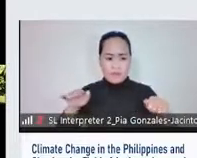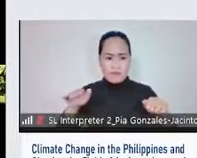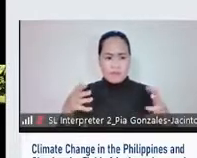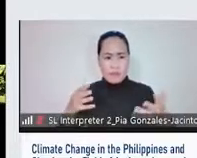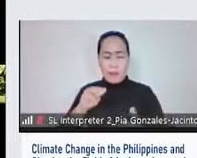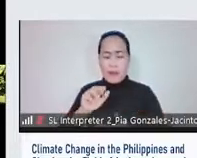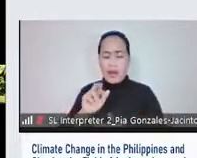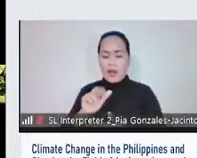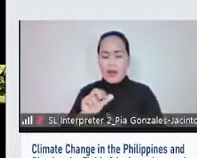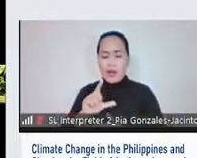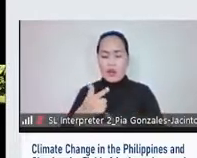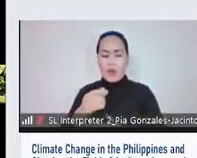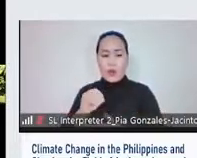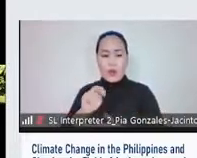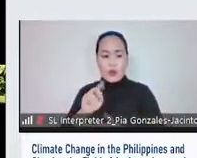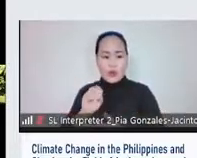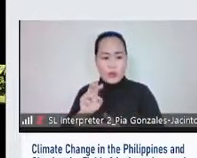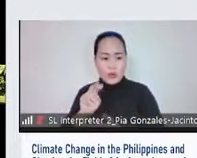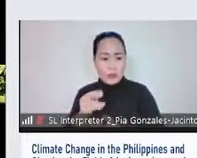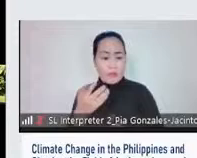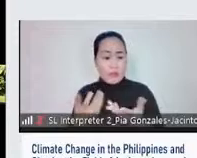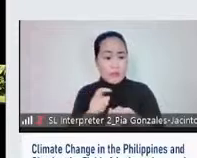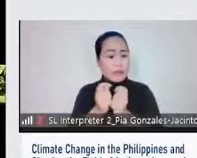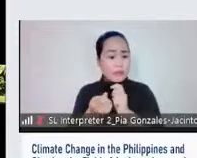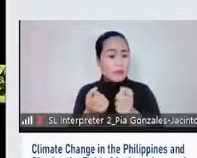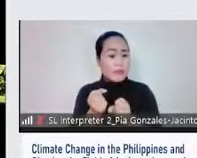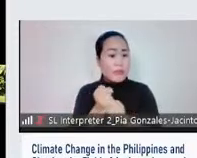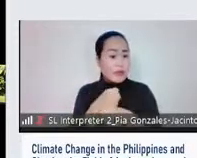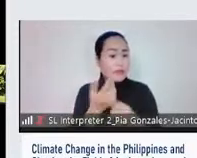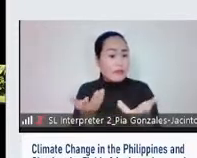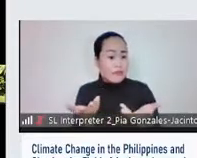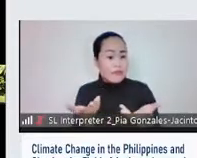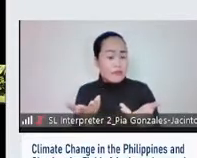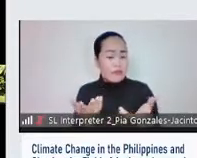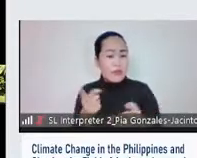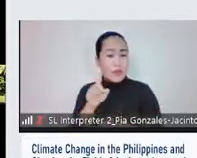formed. We've got dates of about 126,000 years ago